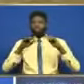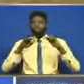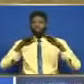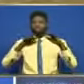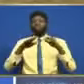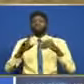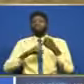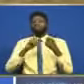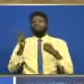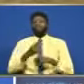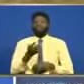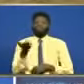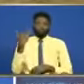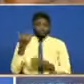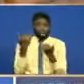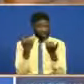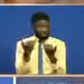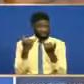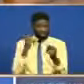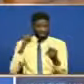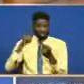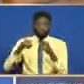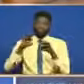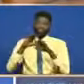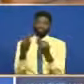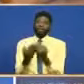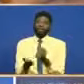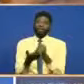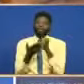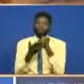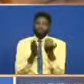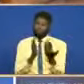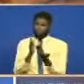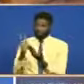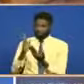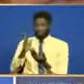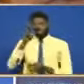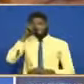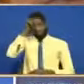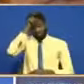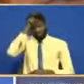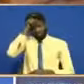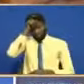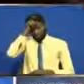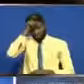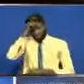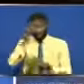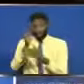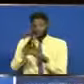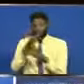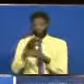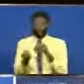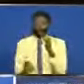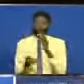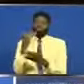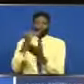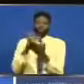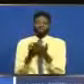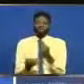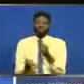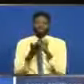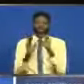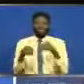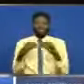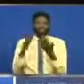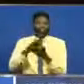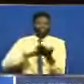affected families, a joint donation exercise spearheaded by the Turkish embassy was launched to provide basic supplies to affected families